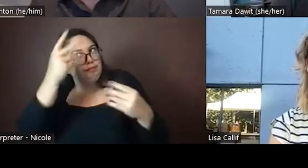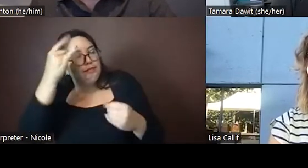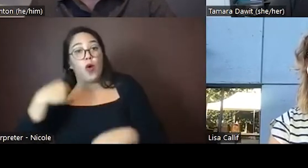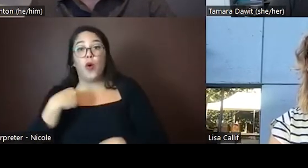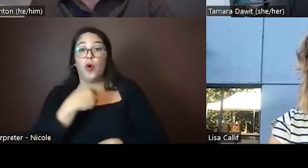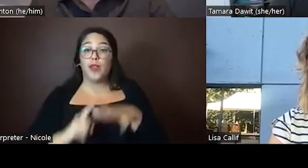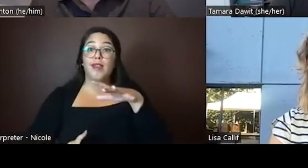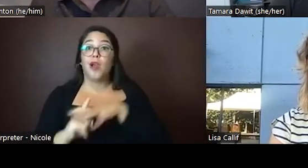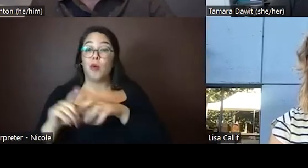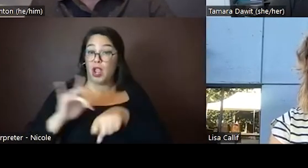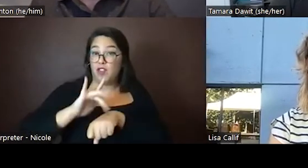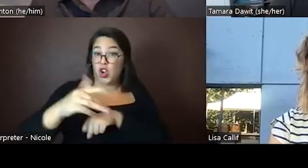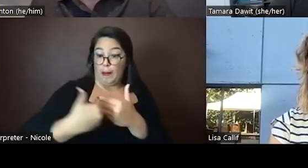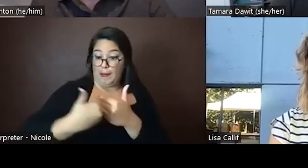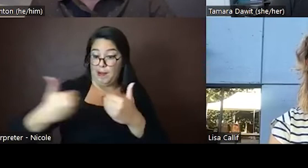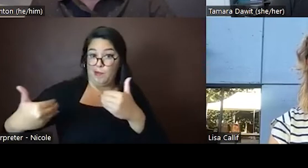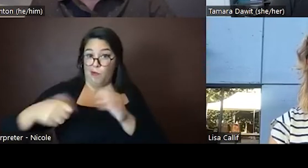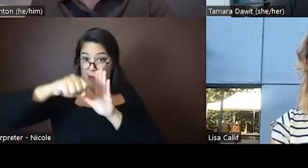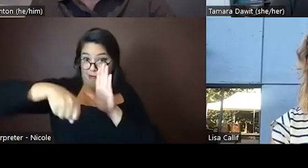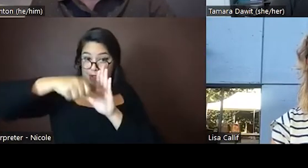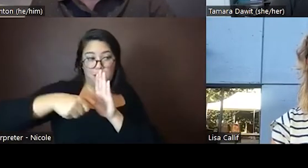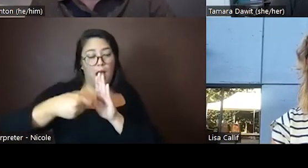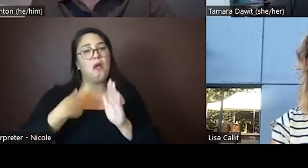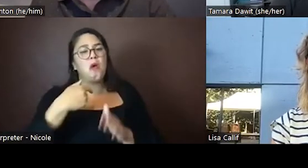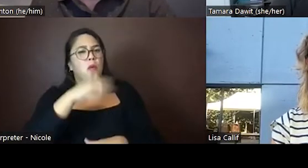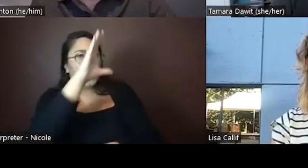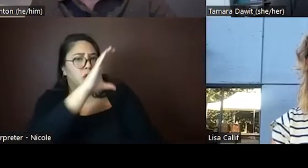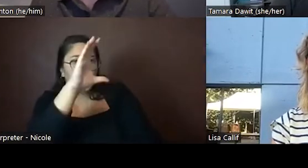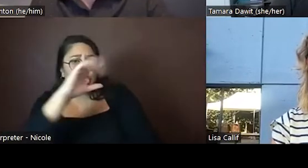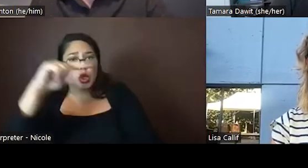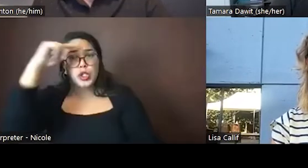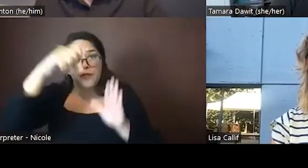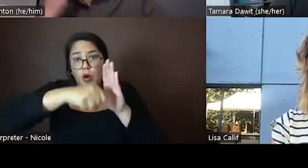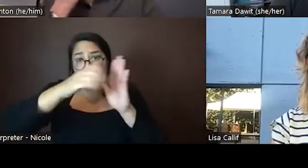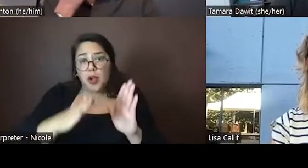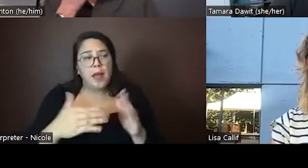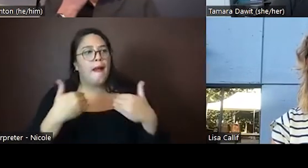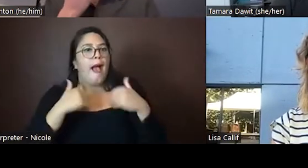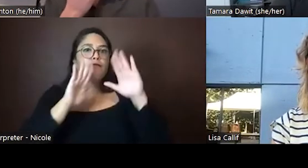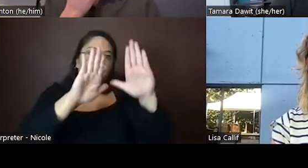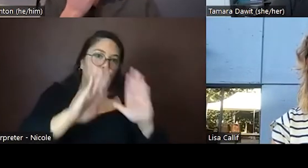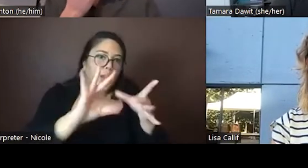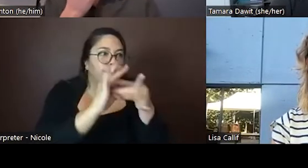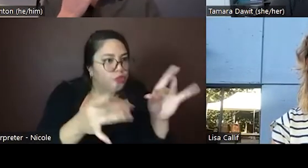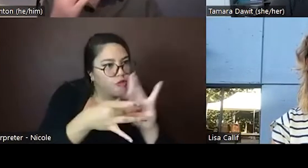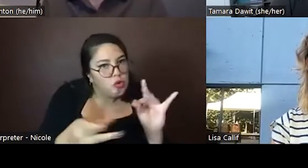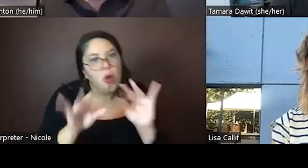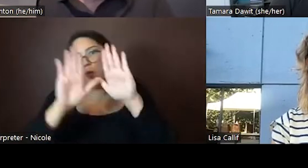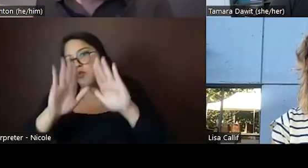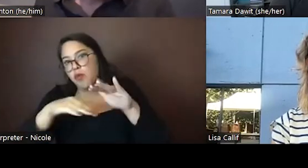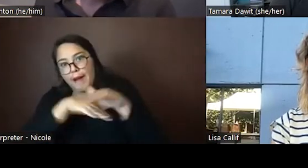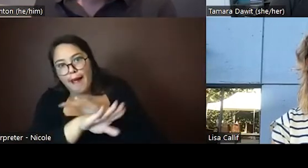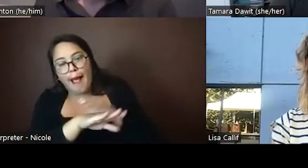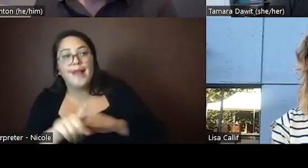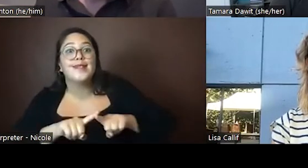for filmmakers, not only who have a great story and great characters and beautiful access, but who are really asking great